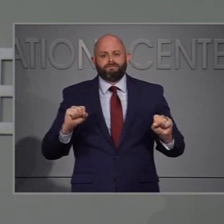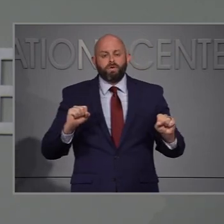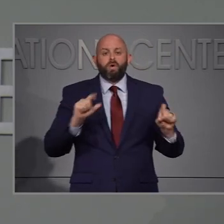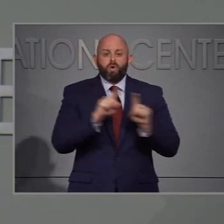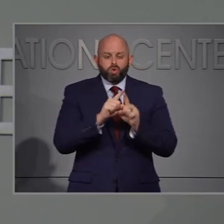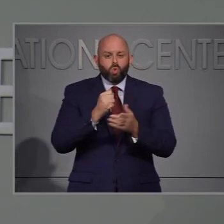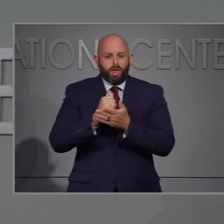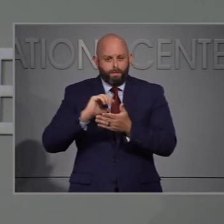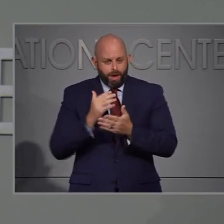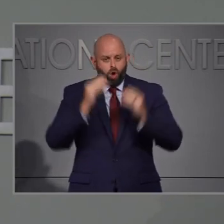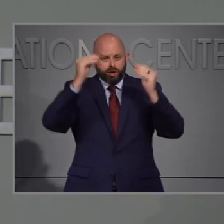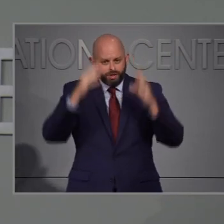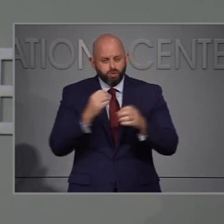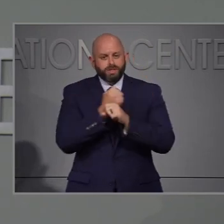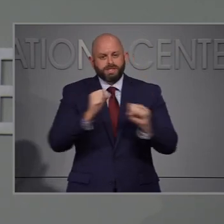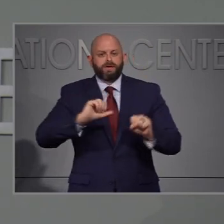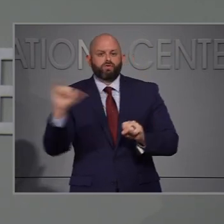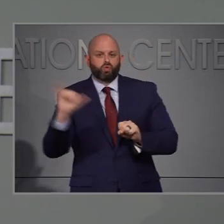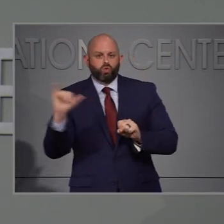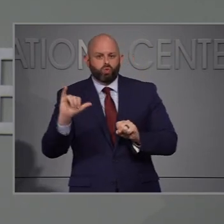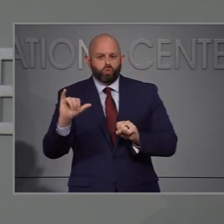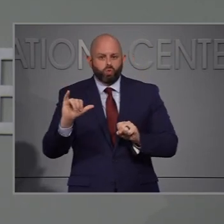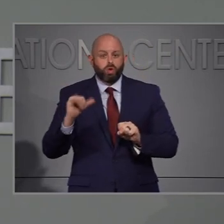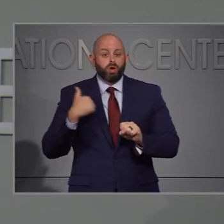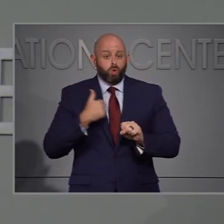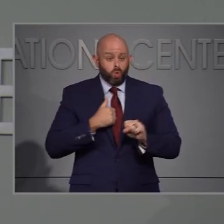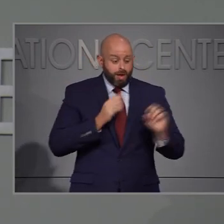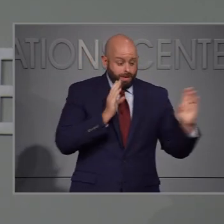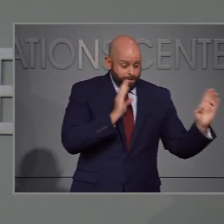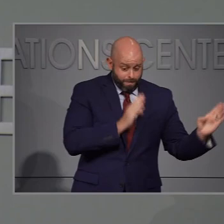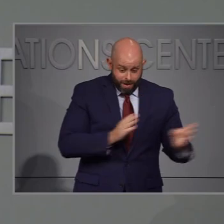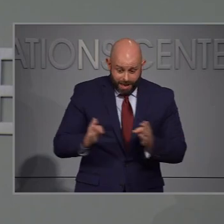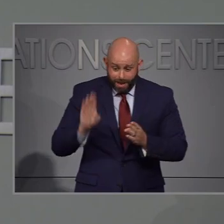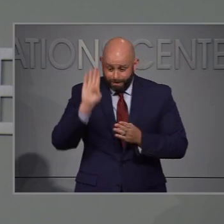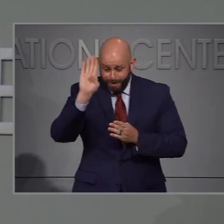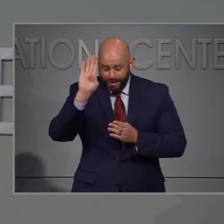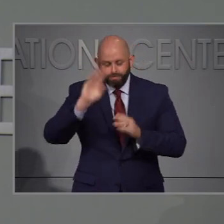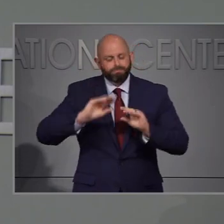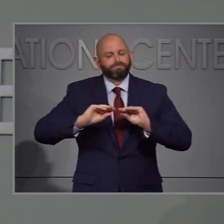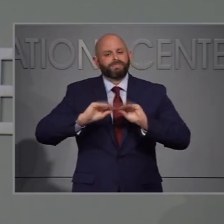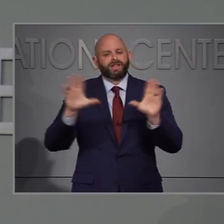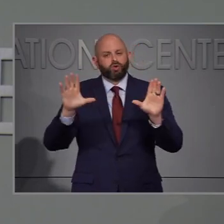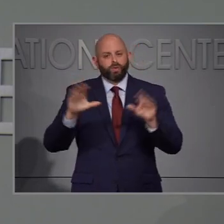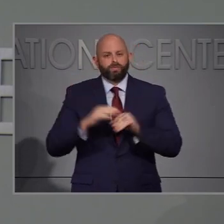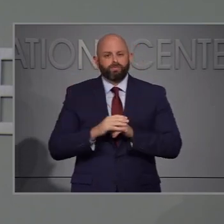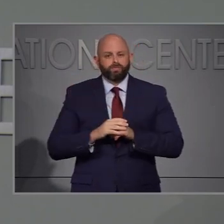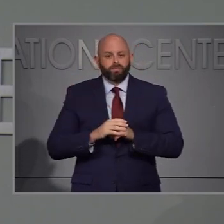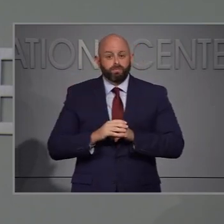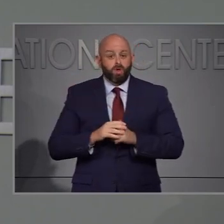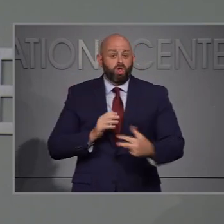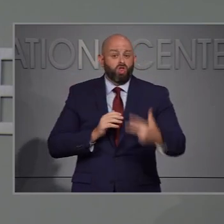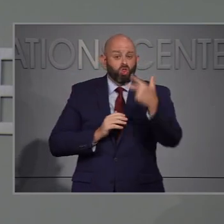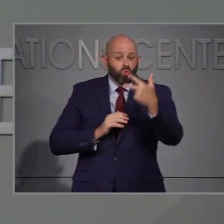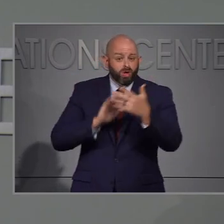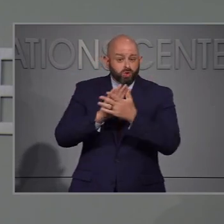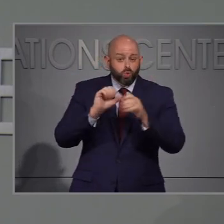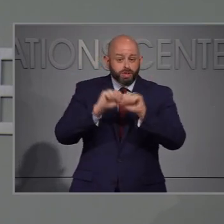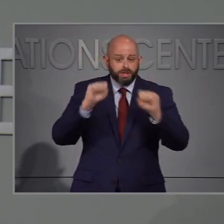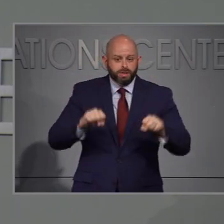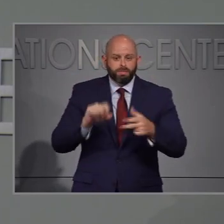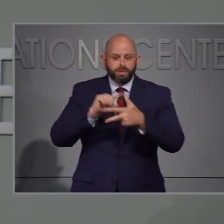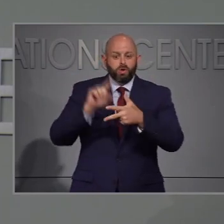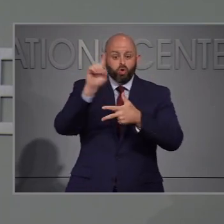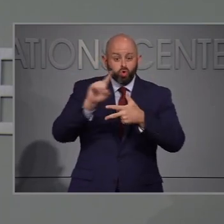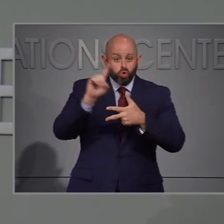staff is evident in these plans. For example, Durham, Winston-Salem Forsyth, and